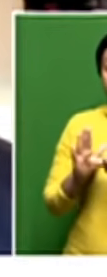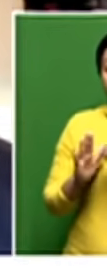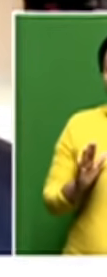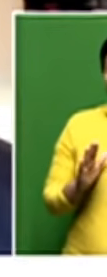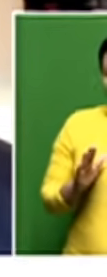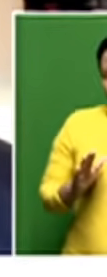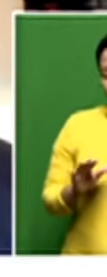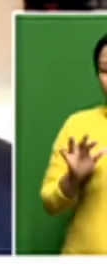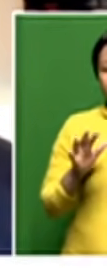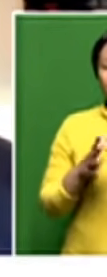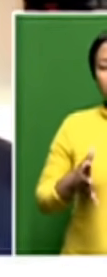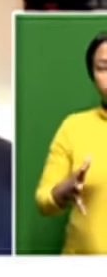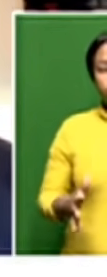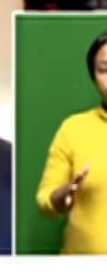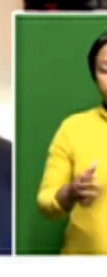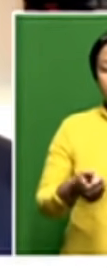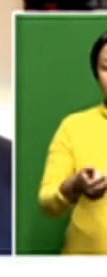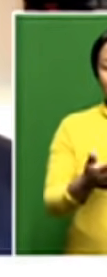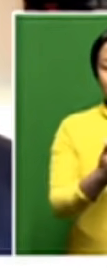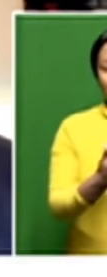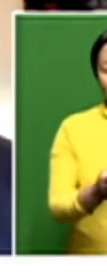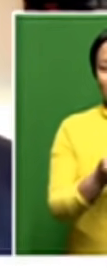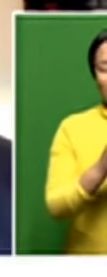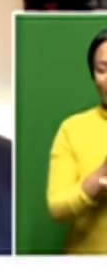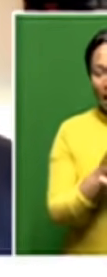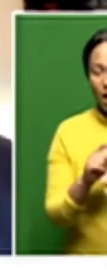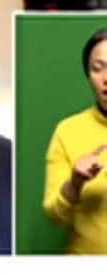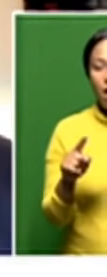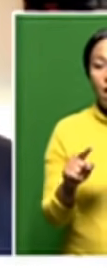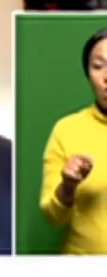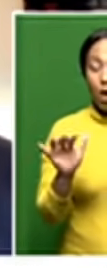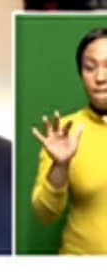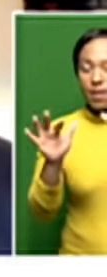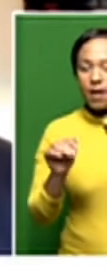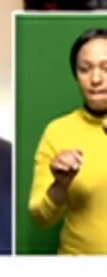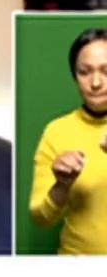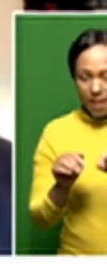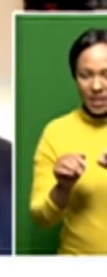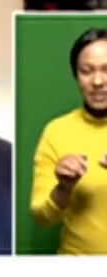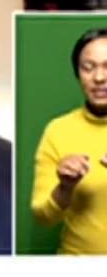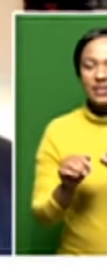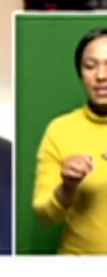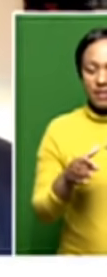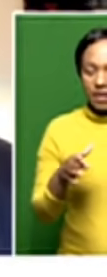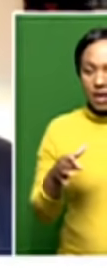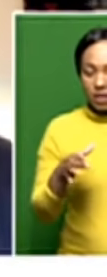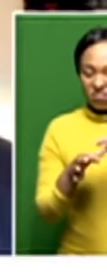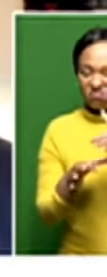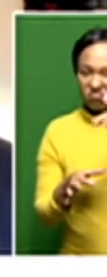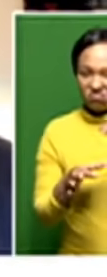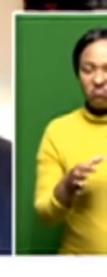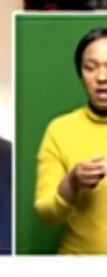before people start going to the shops, because that, if I'm not mistaken, is what needs to happen. People need to take the batches back